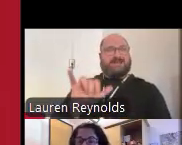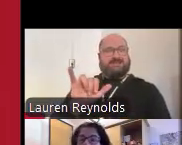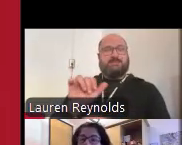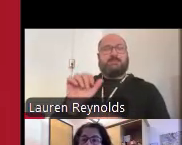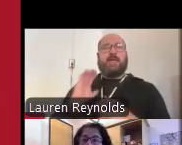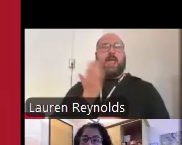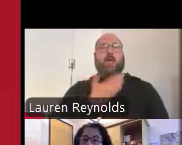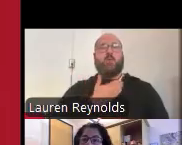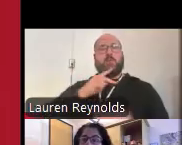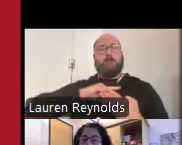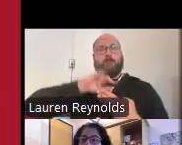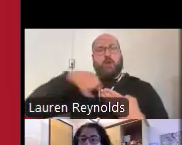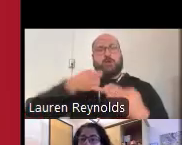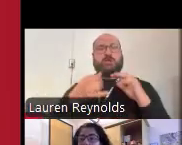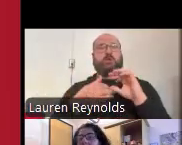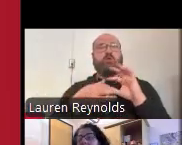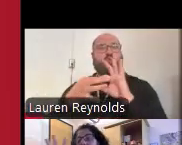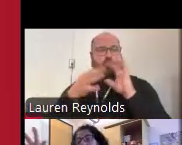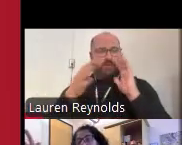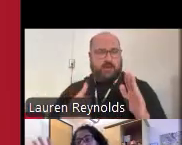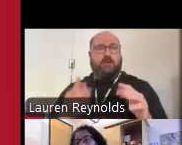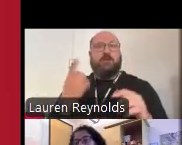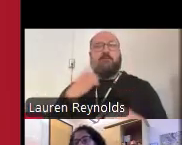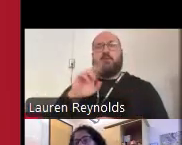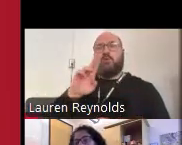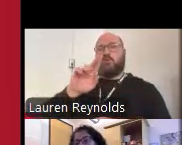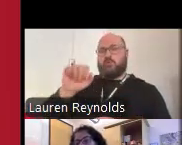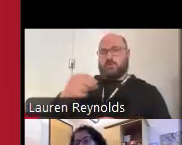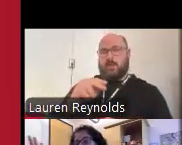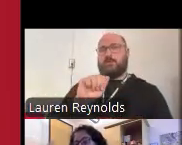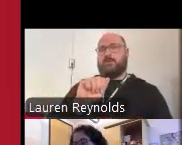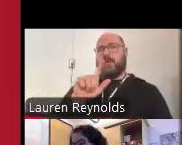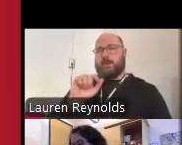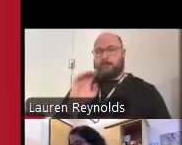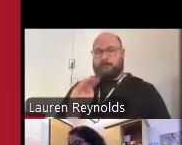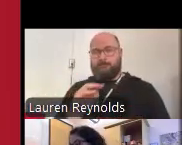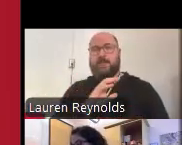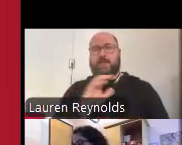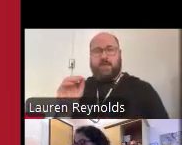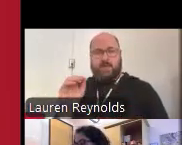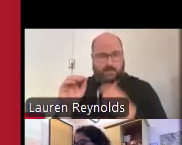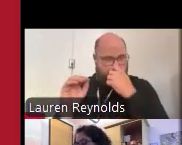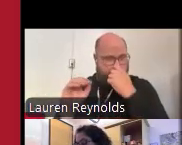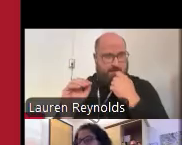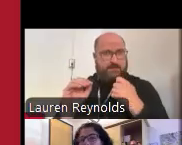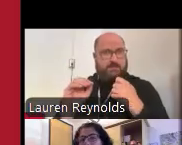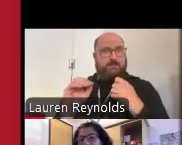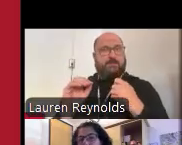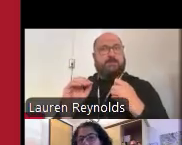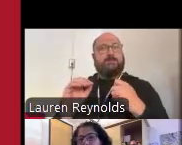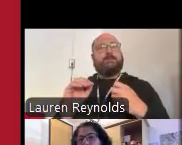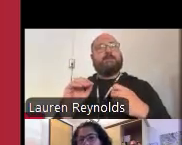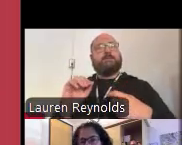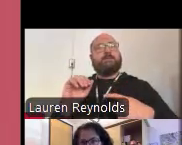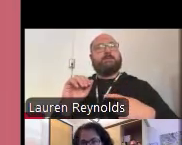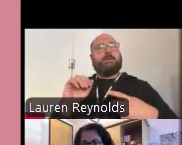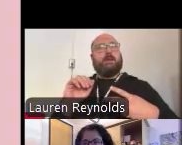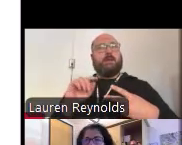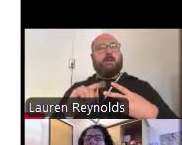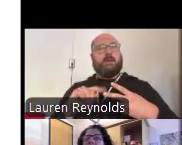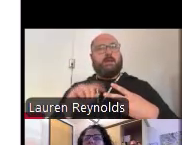project coordinator for Utah ADDM, and then Dr. Debbie Builder, who is the co-principal investigator of the Utah ADDM